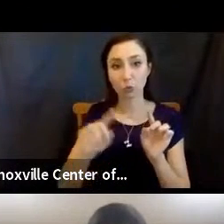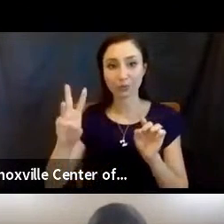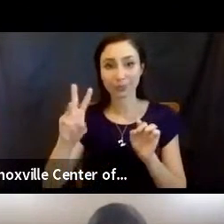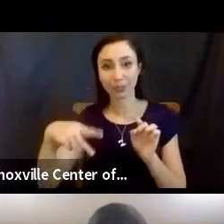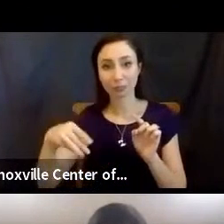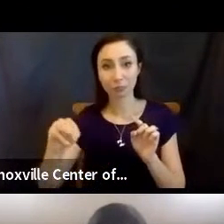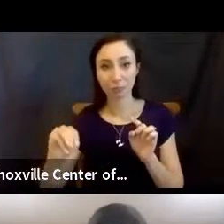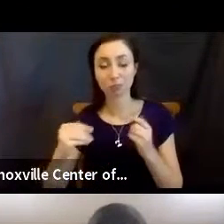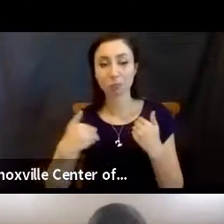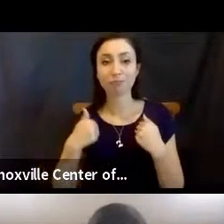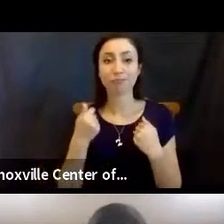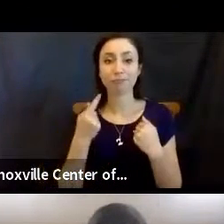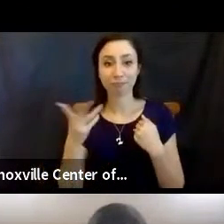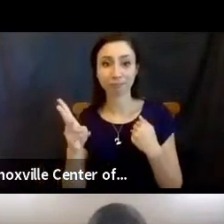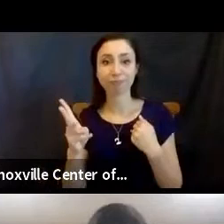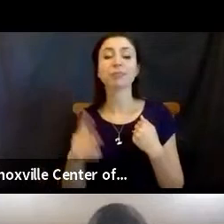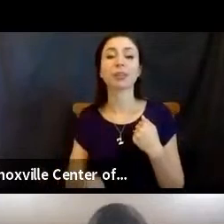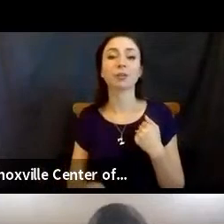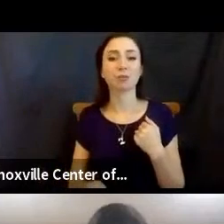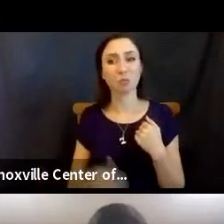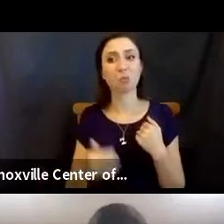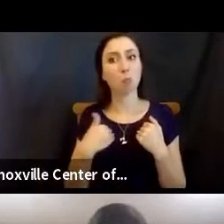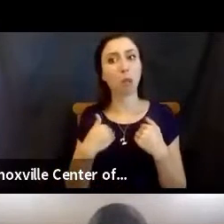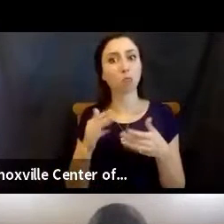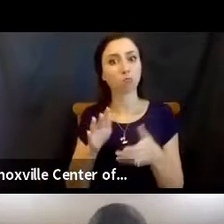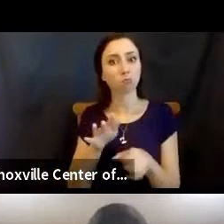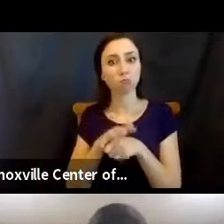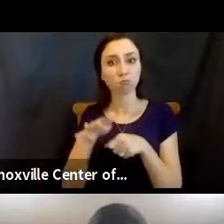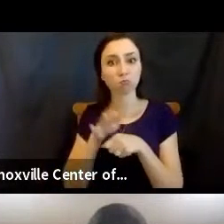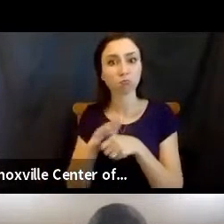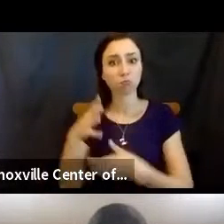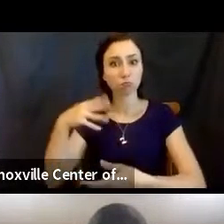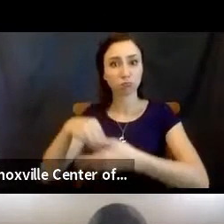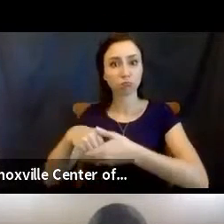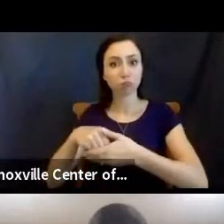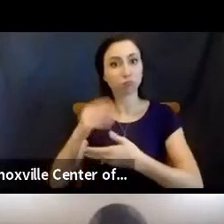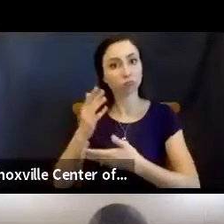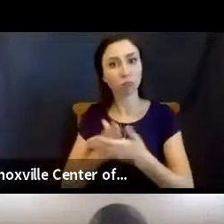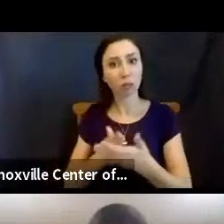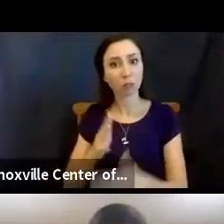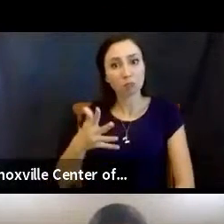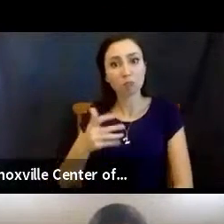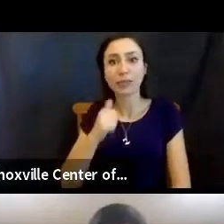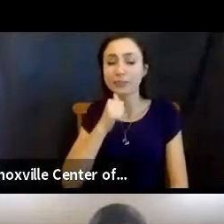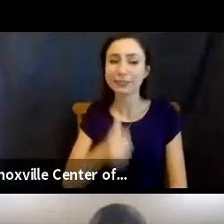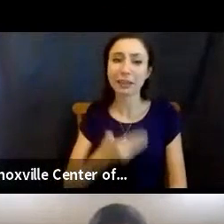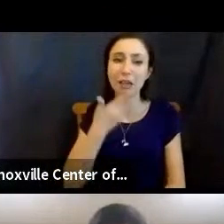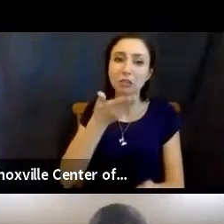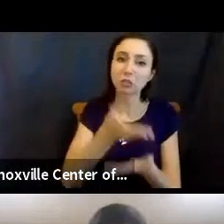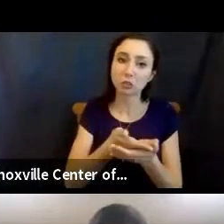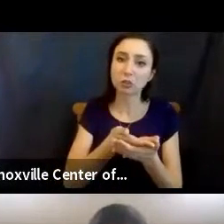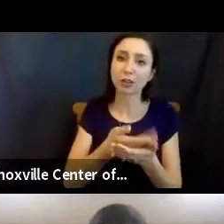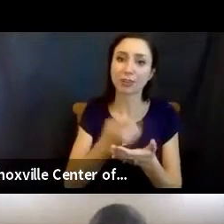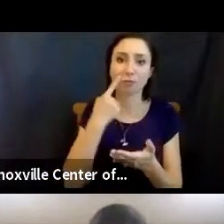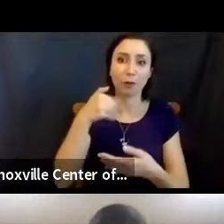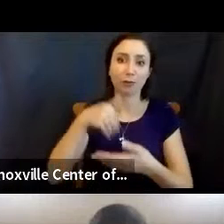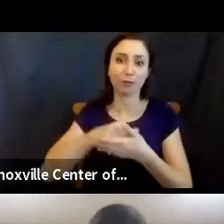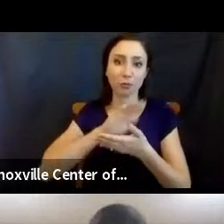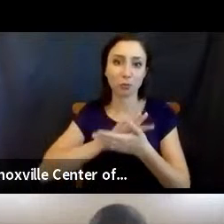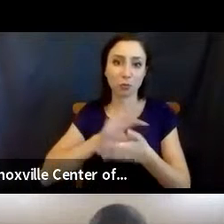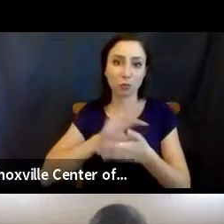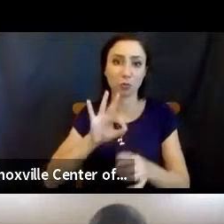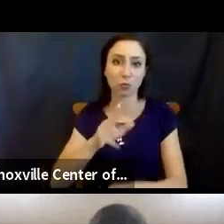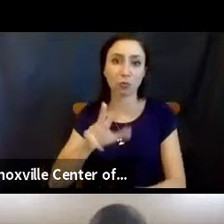those with pretty reasonable participation, certainly not as good as we have with in-school flu. We're